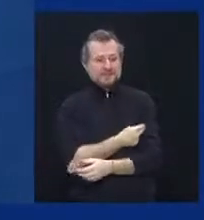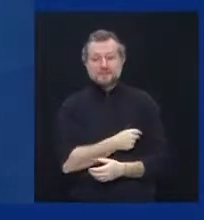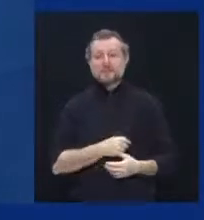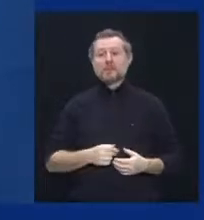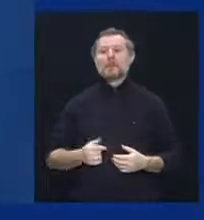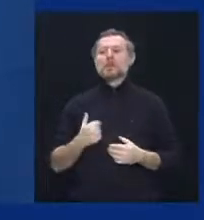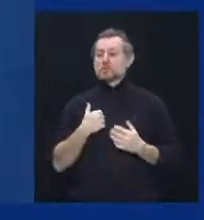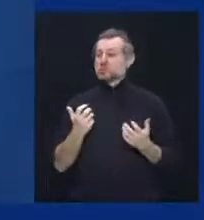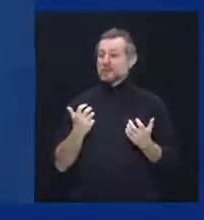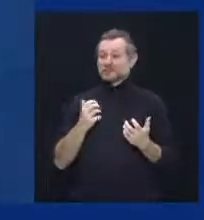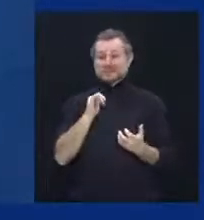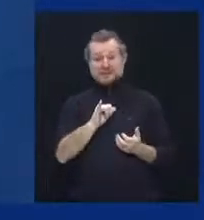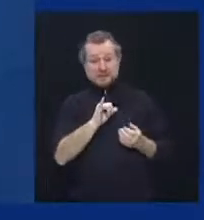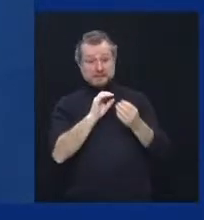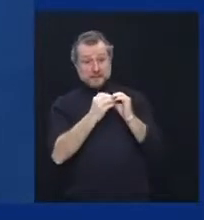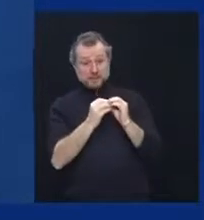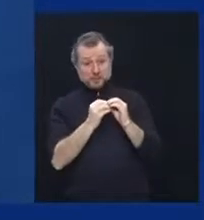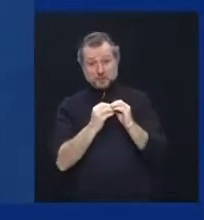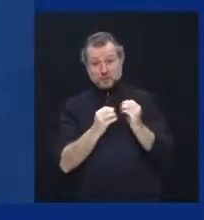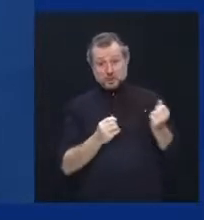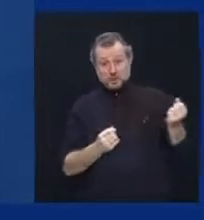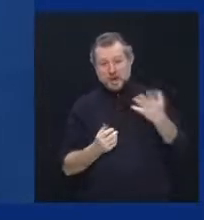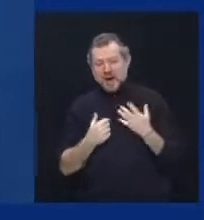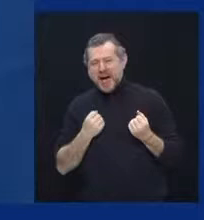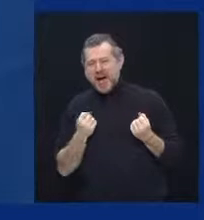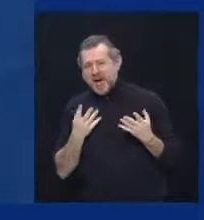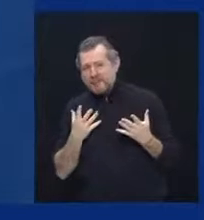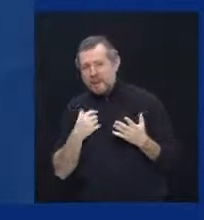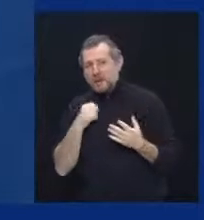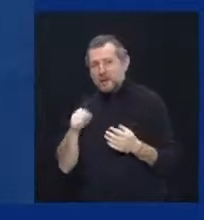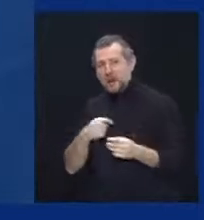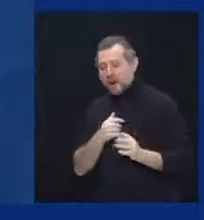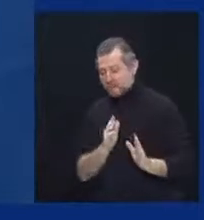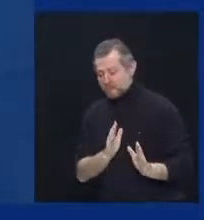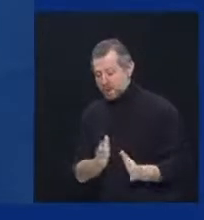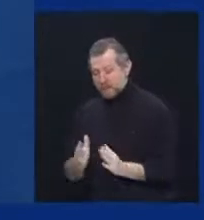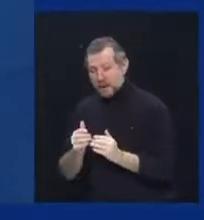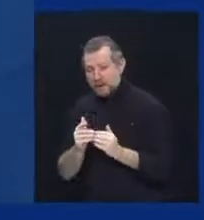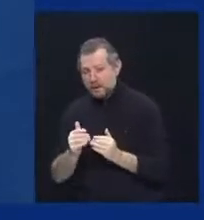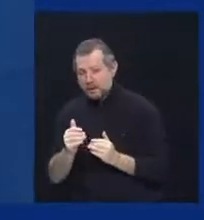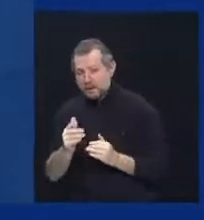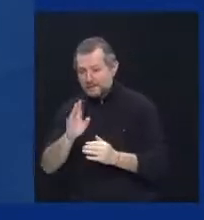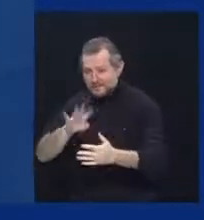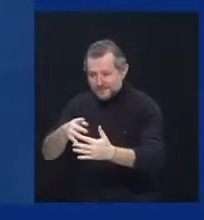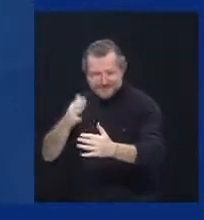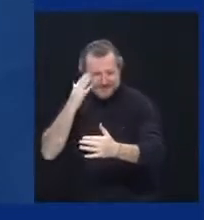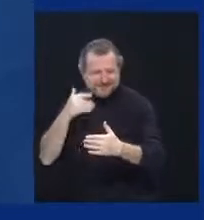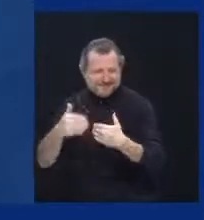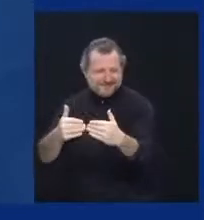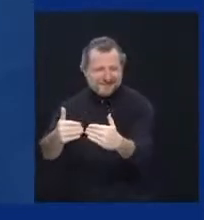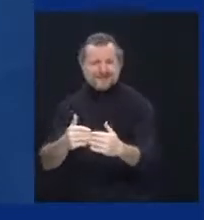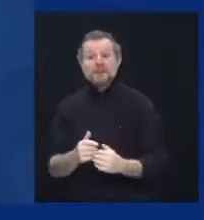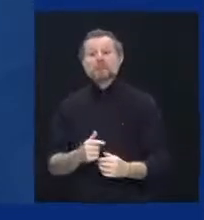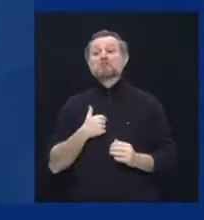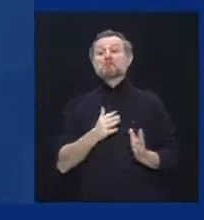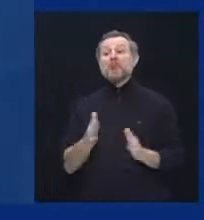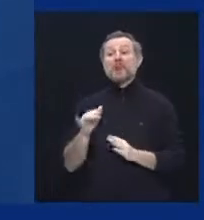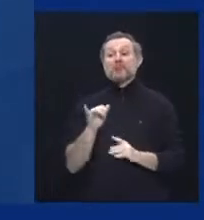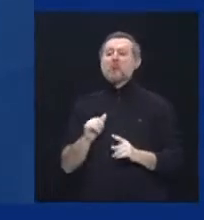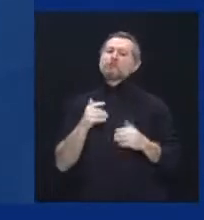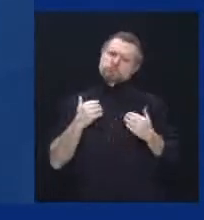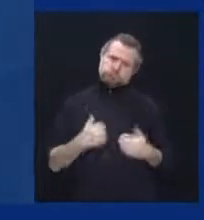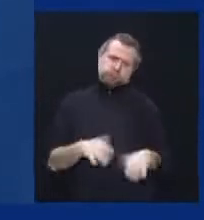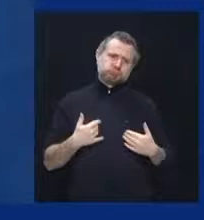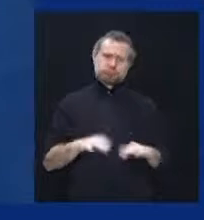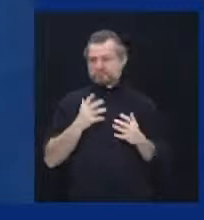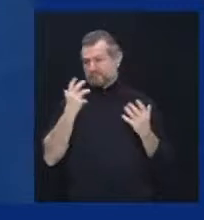few weeks so we can plan. This is incredibly difficult, if not impossible, only to tell me what I'm going to